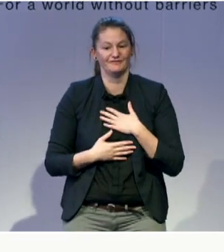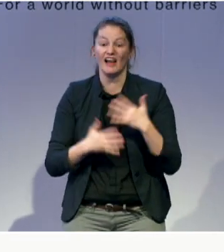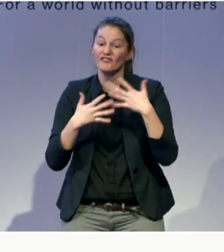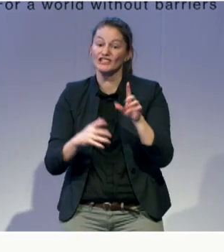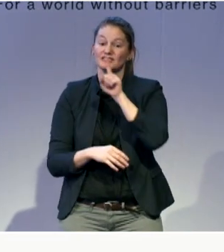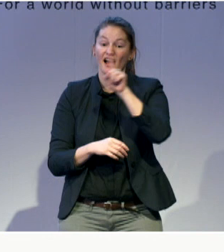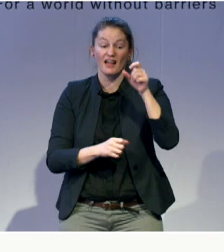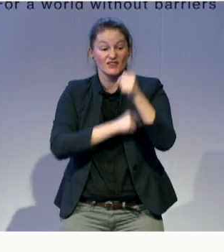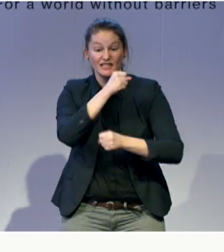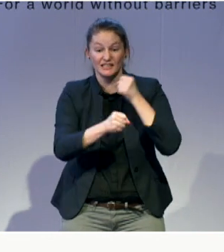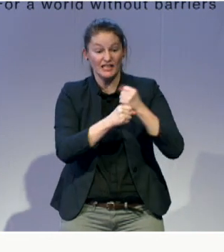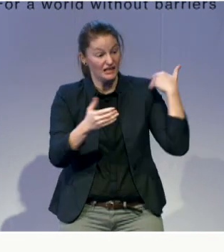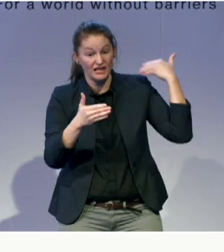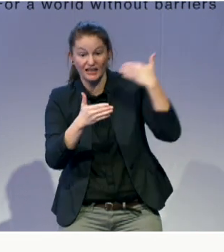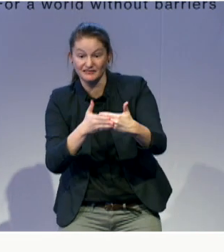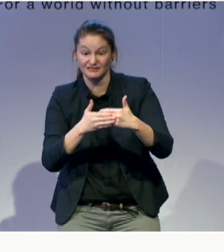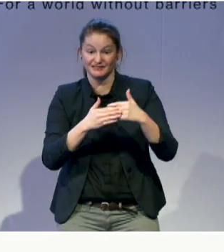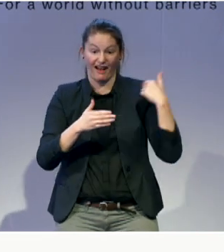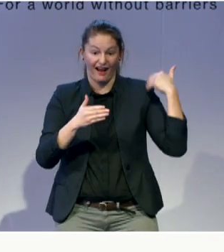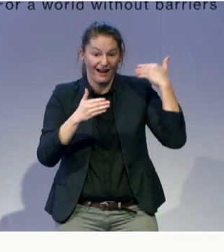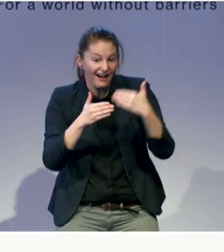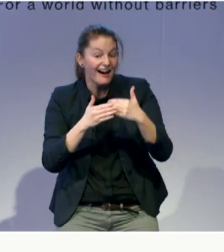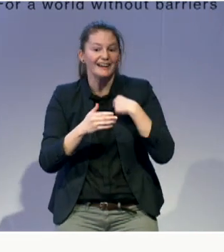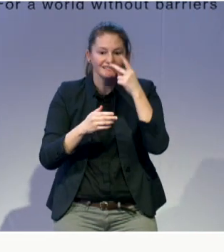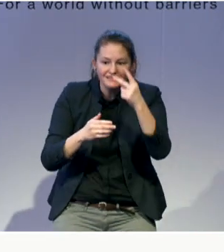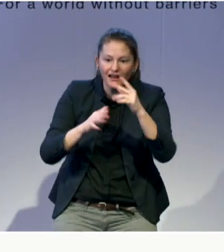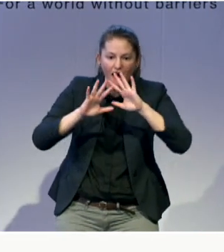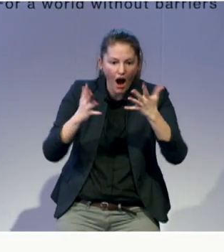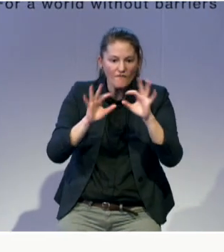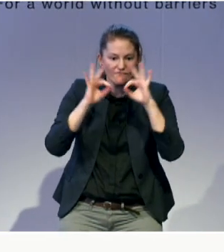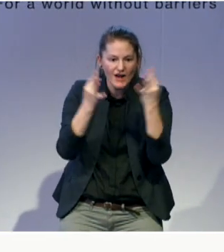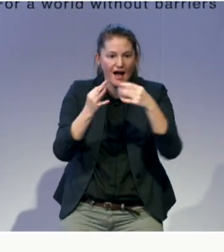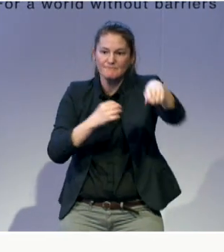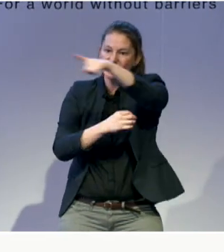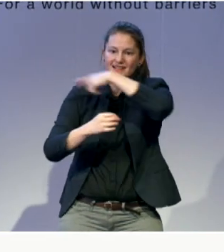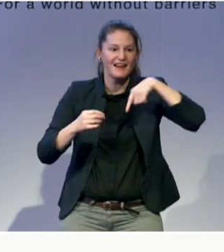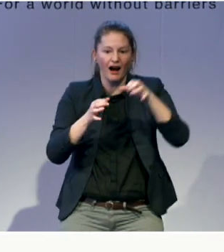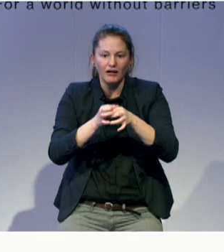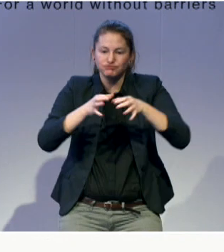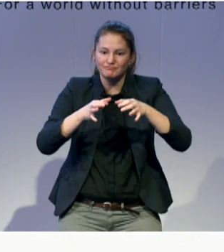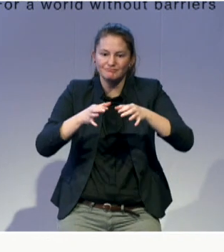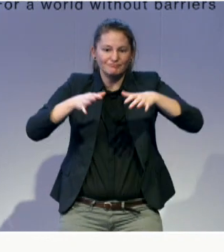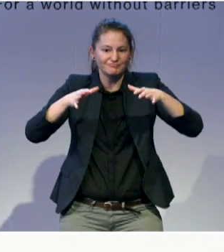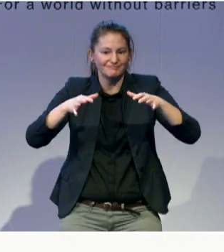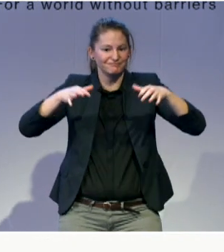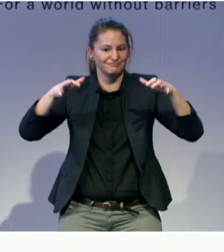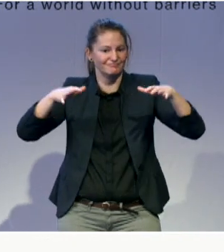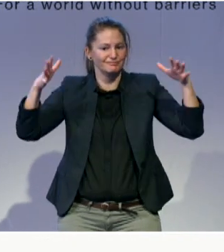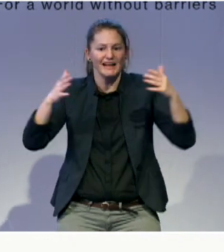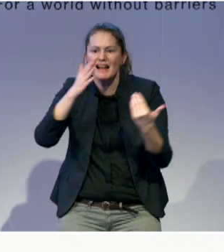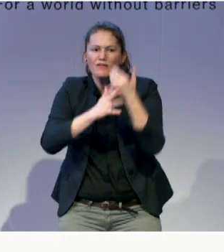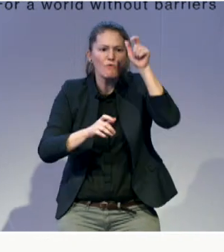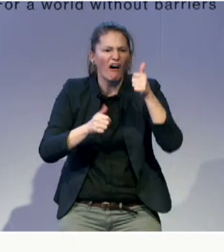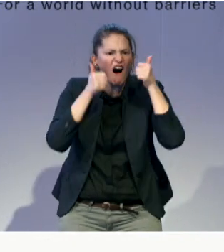grow, and you see legends like every day, and new legends growing. This